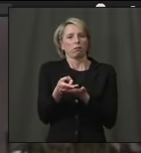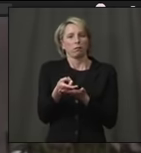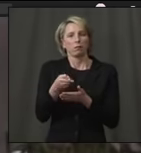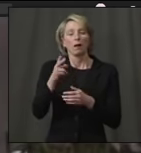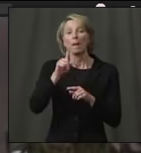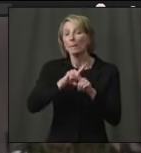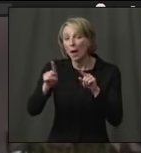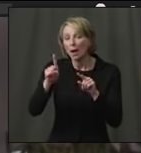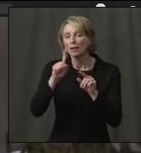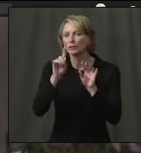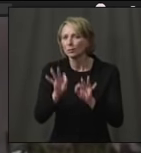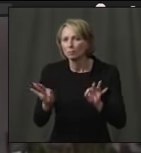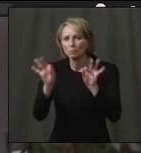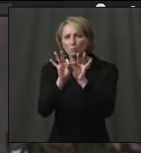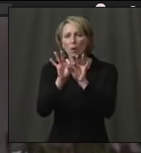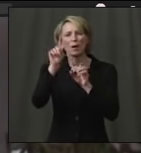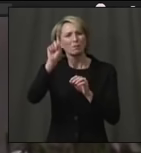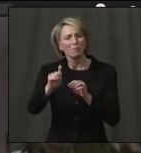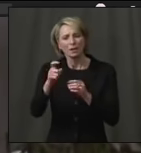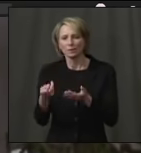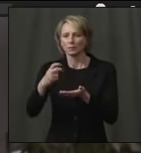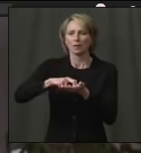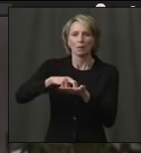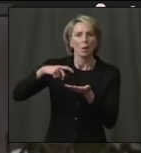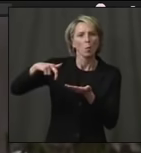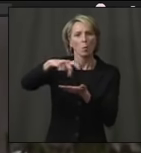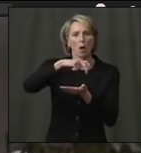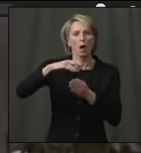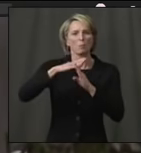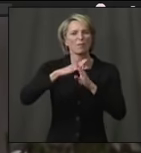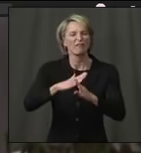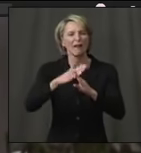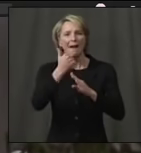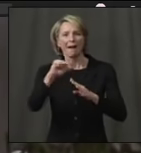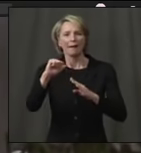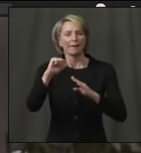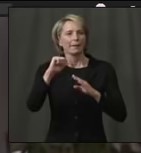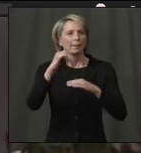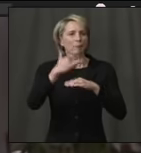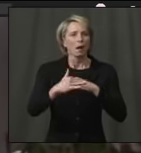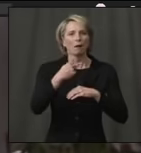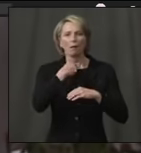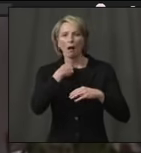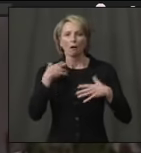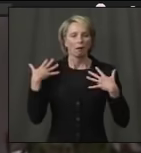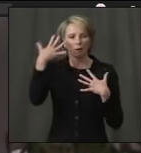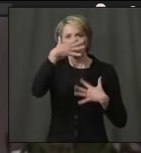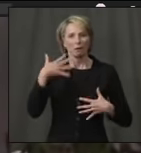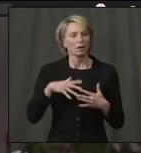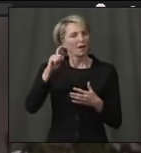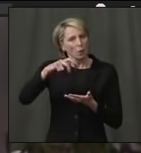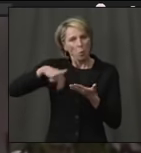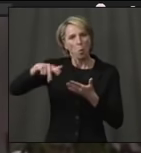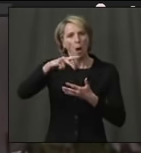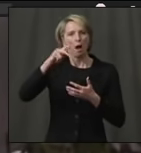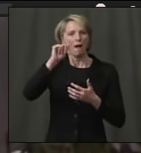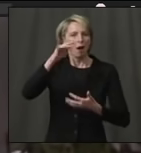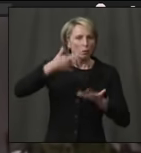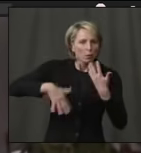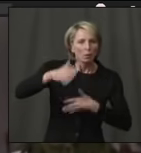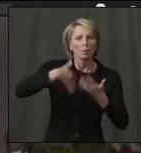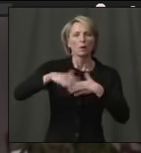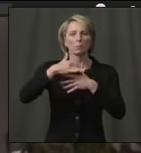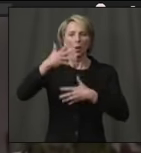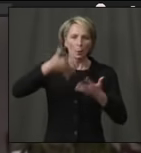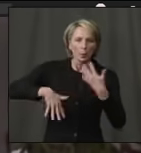is vitally important because of the clotting factor, is something that she had me doing on a regular basis, as well as the breathing